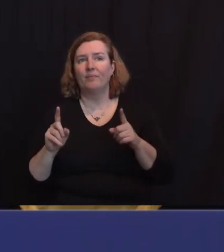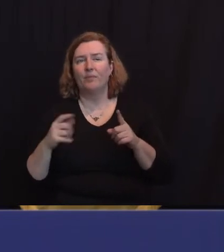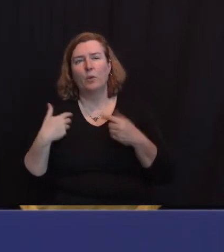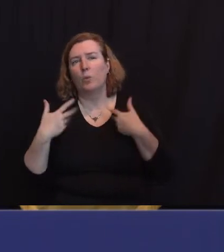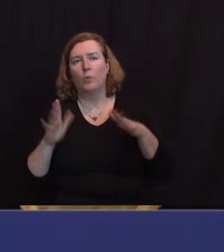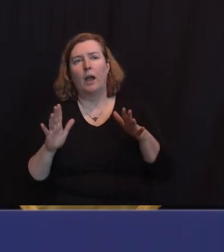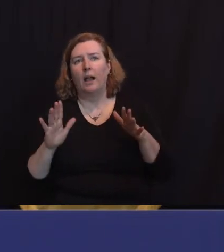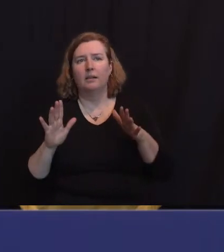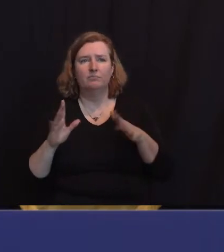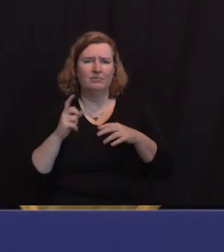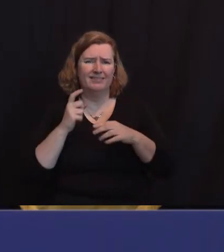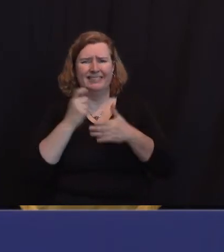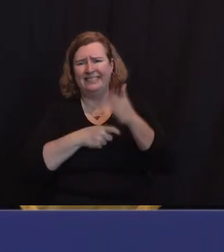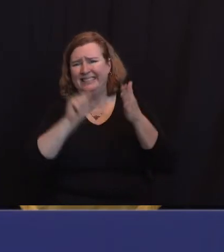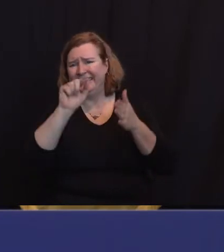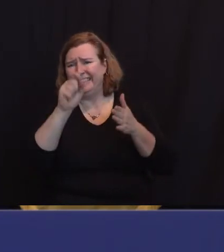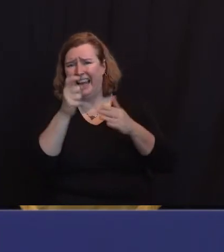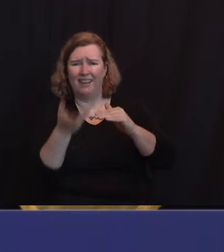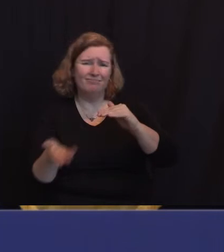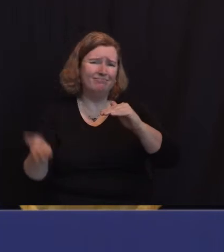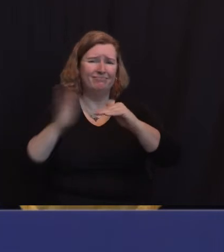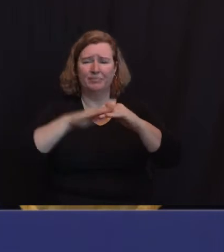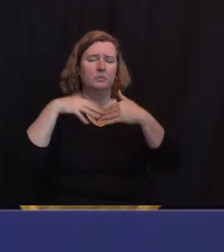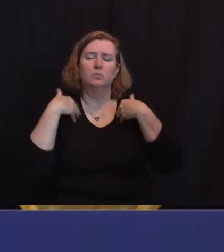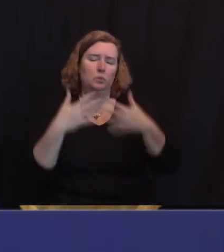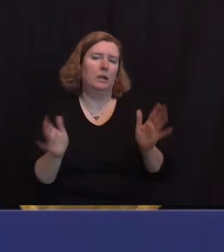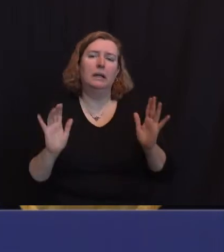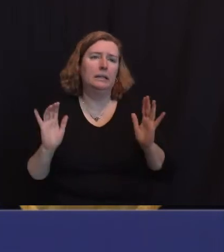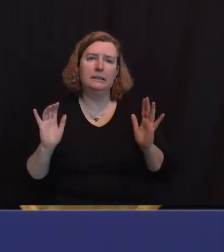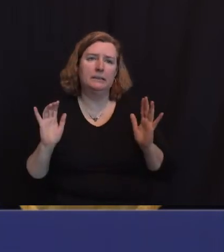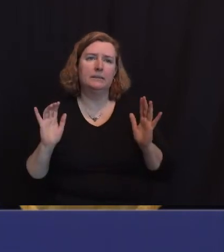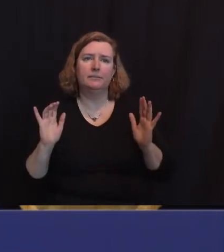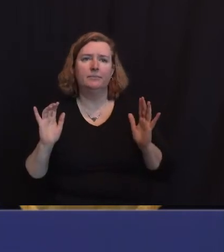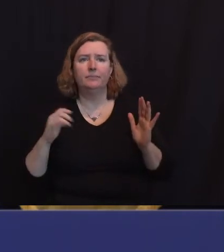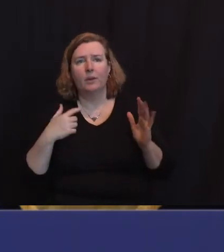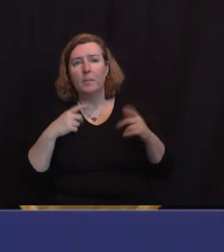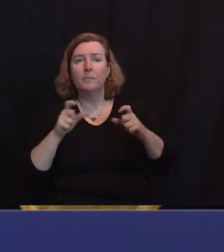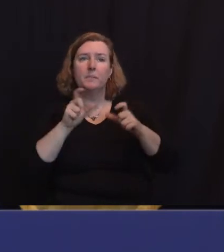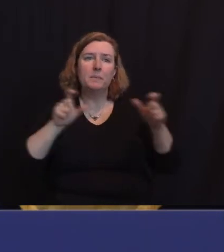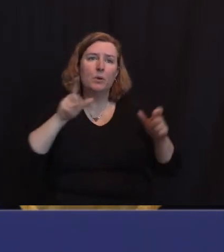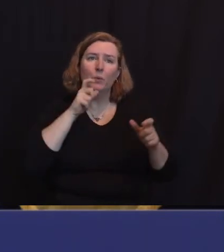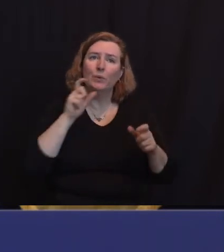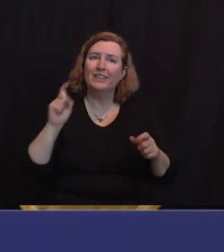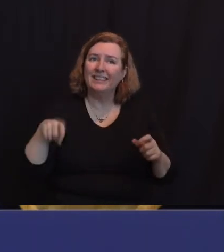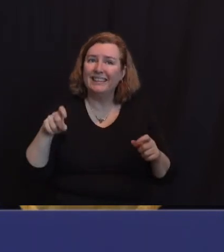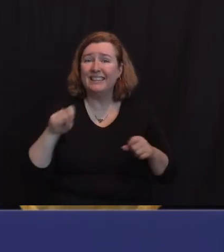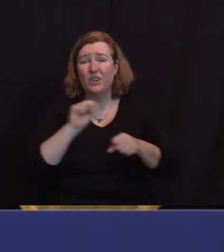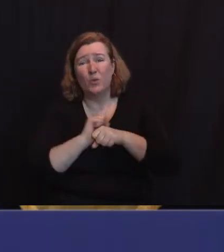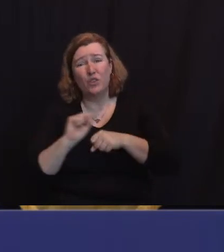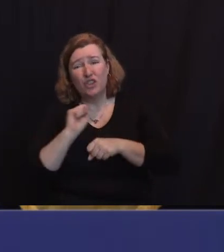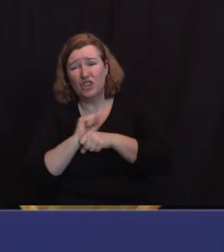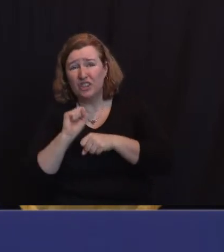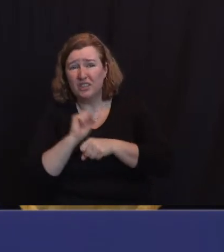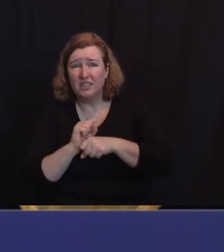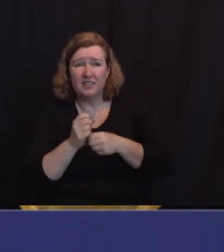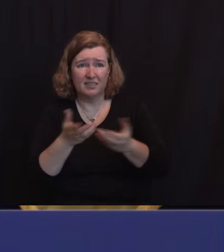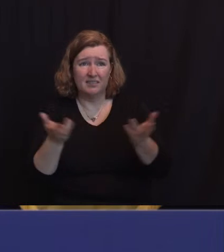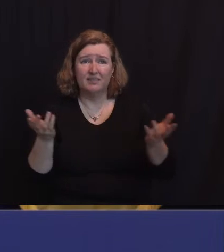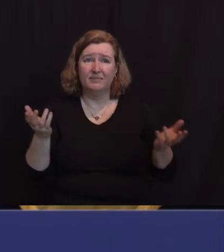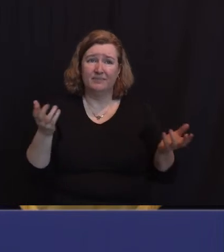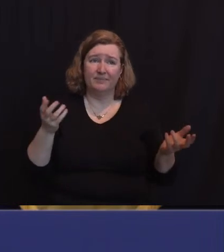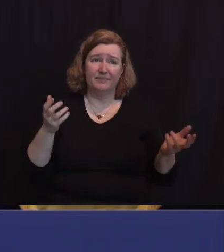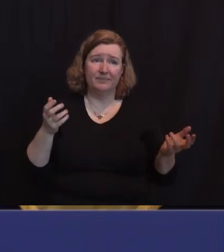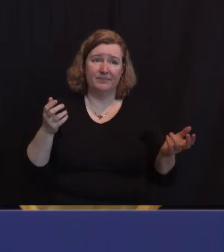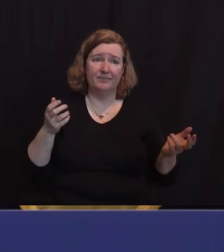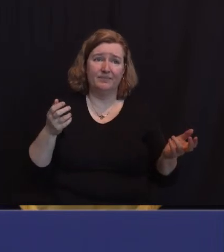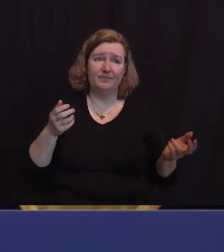lot more stuff. We still have a workforce. Not necessarily I say this is a point of pride. Our workforce today is smaller than it was when I had my